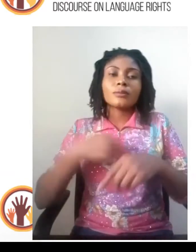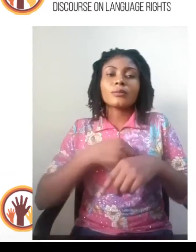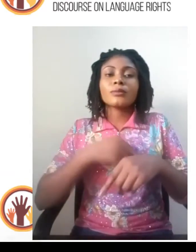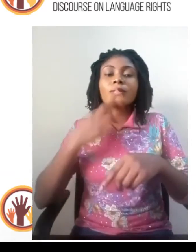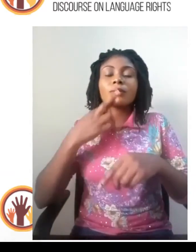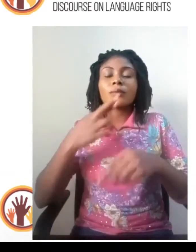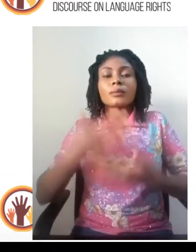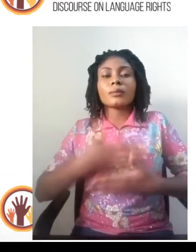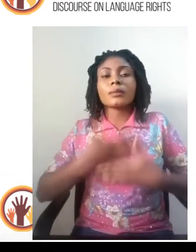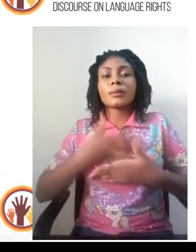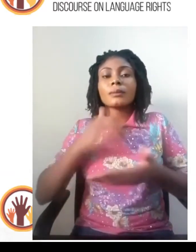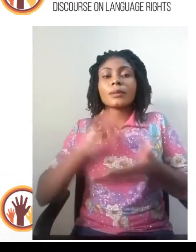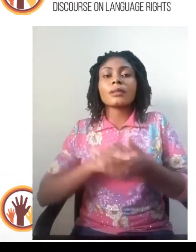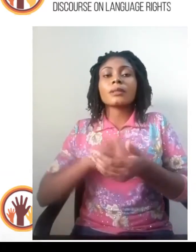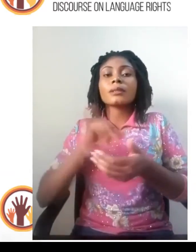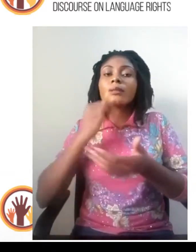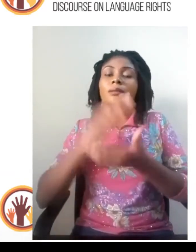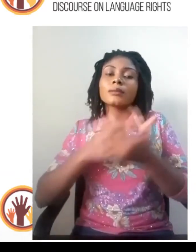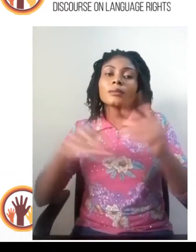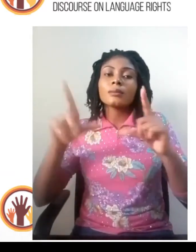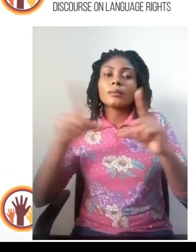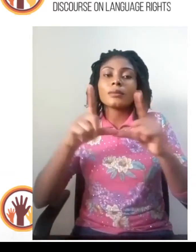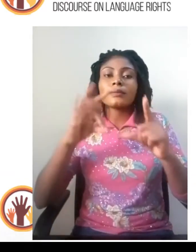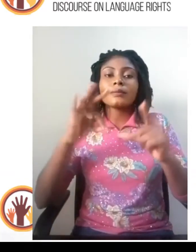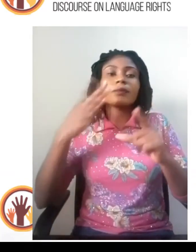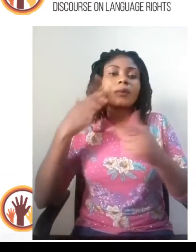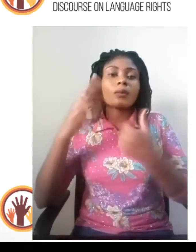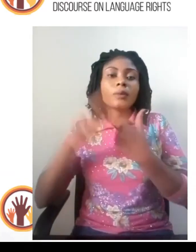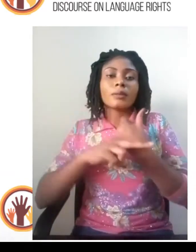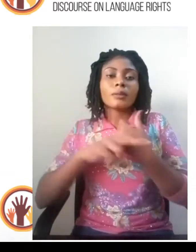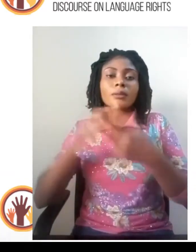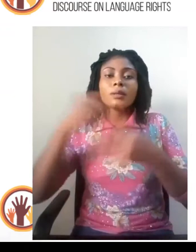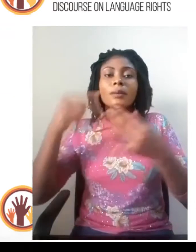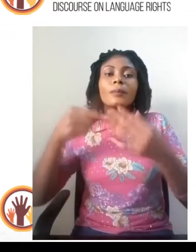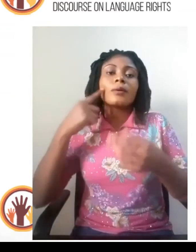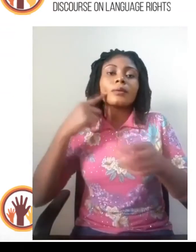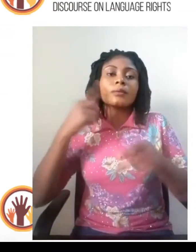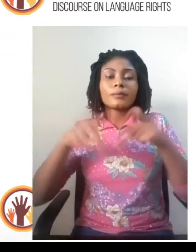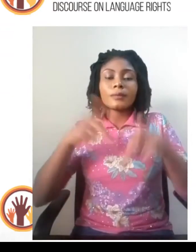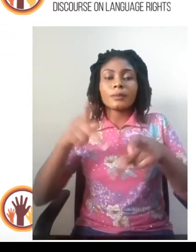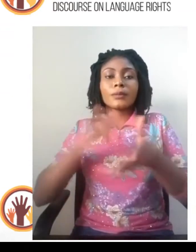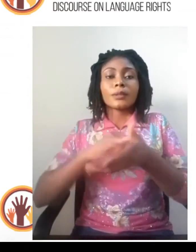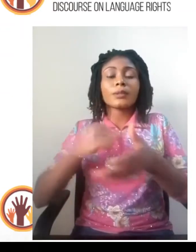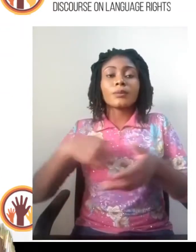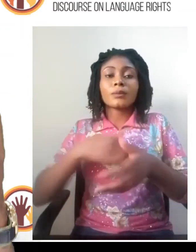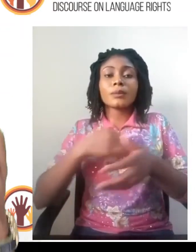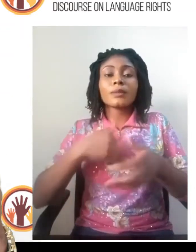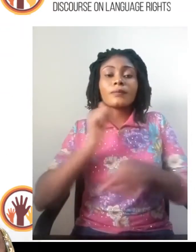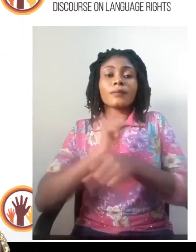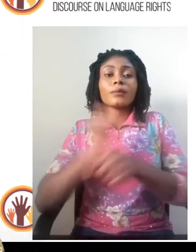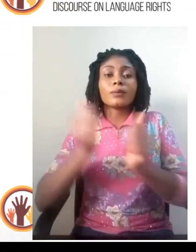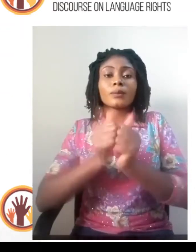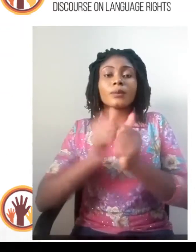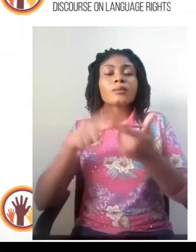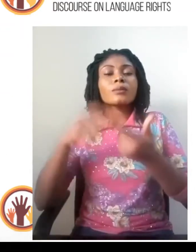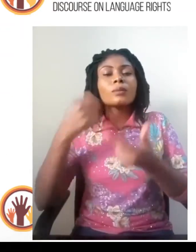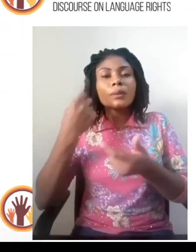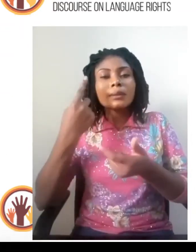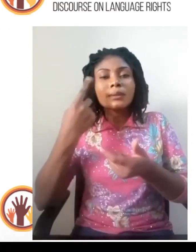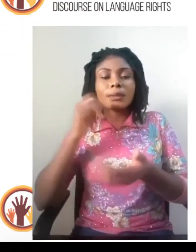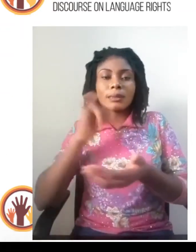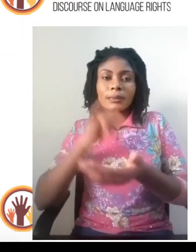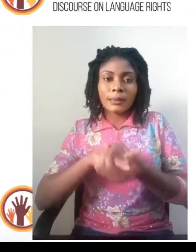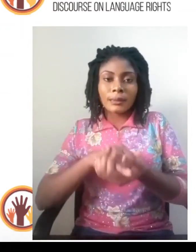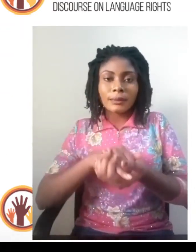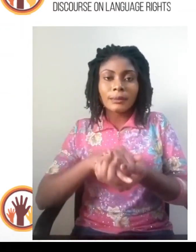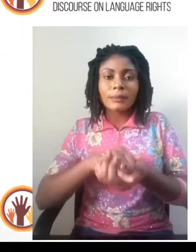deaf people that we'll be working with right now to understand that those that were generally